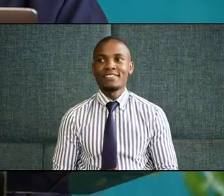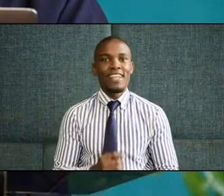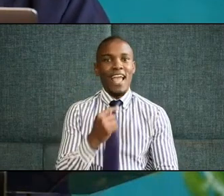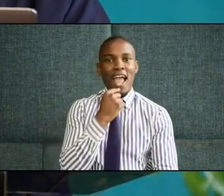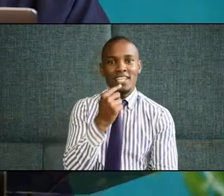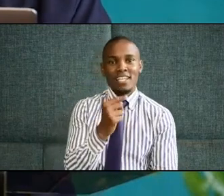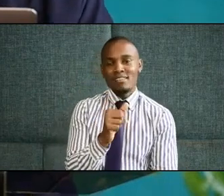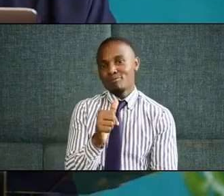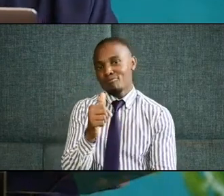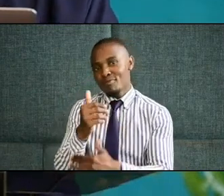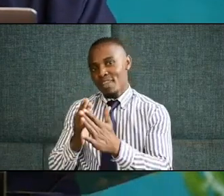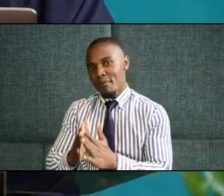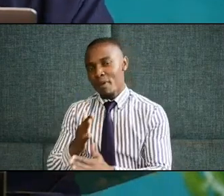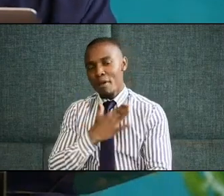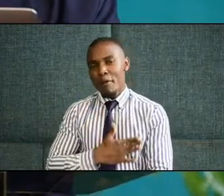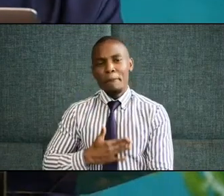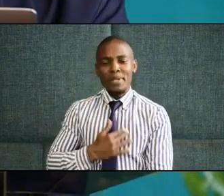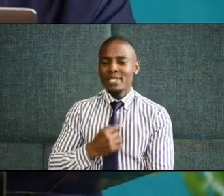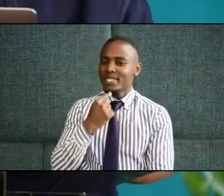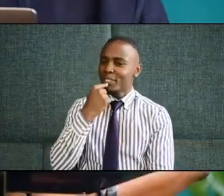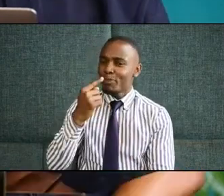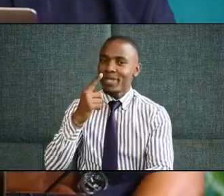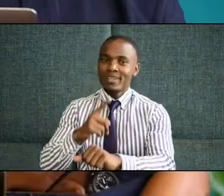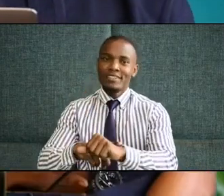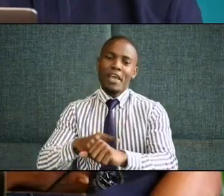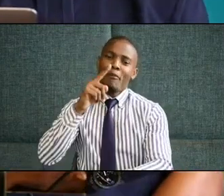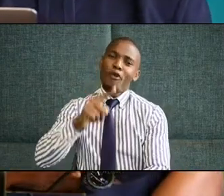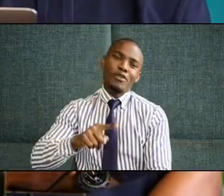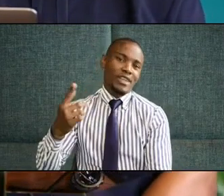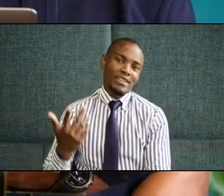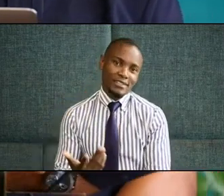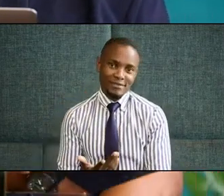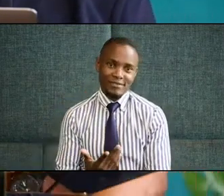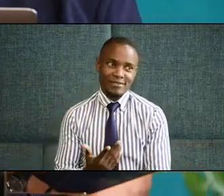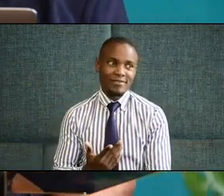Tell somebody that please speak out when it is necessary.